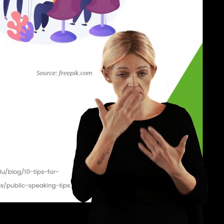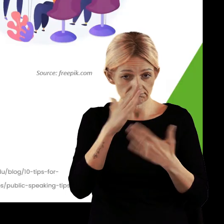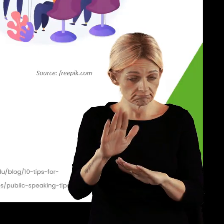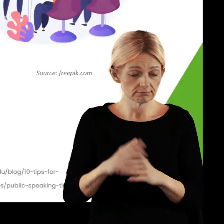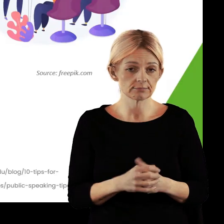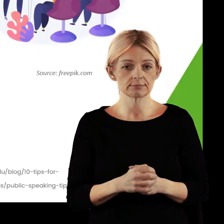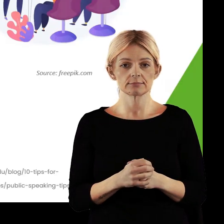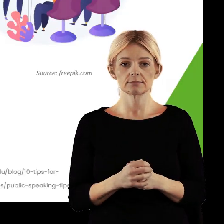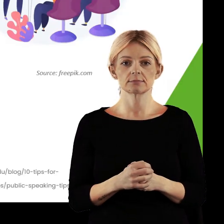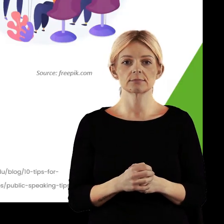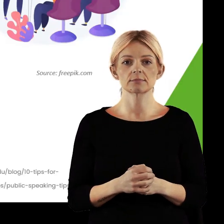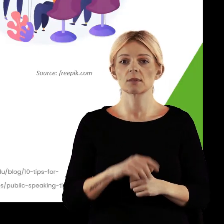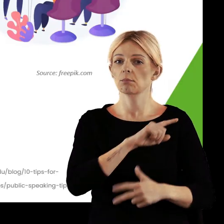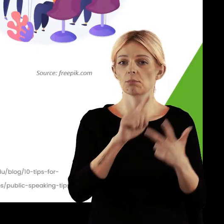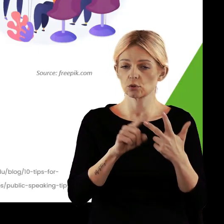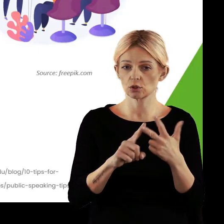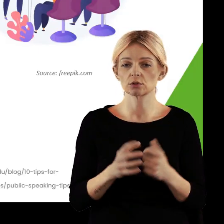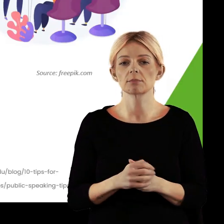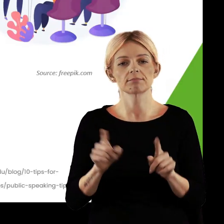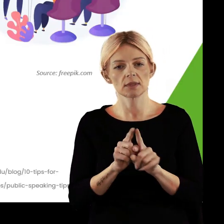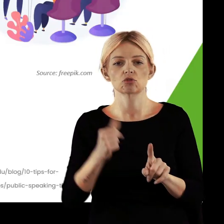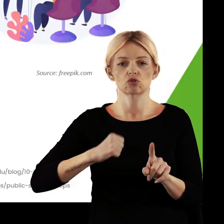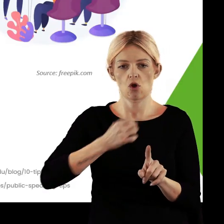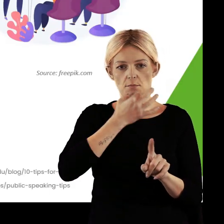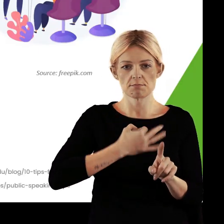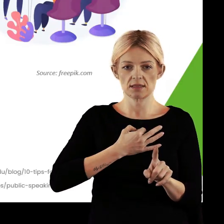present, discuss, or summarize something?